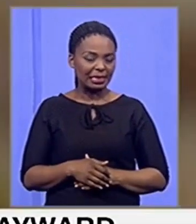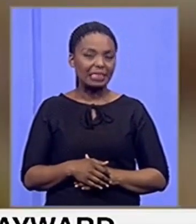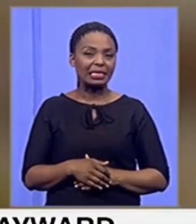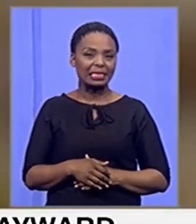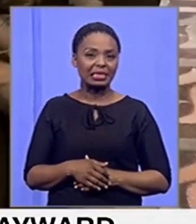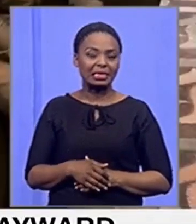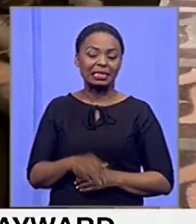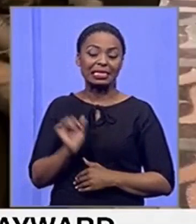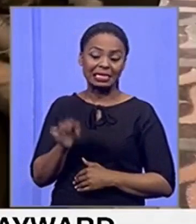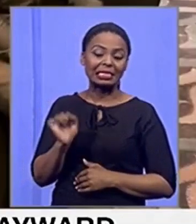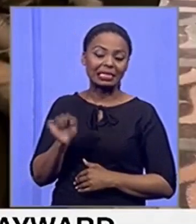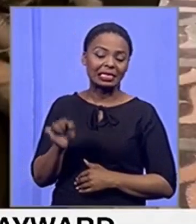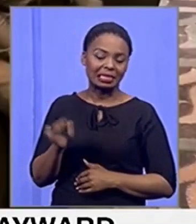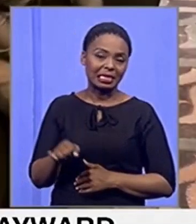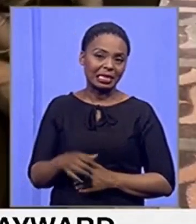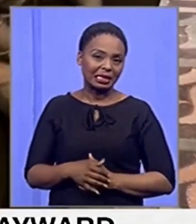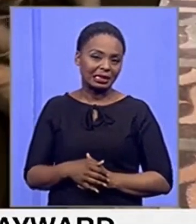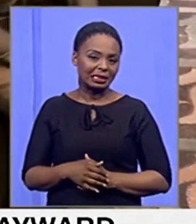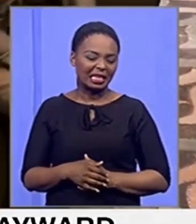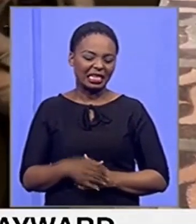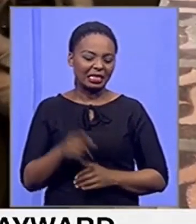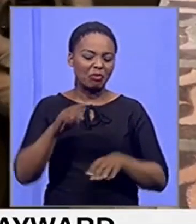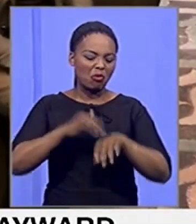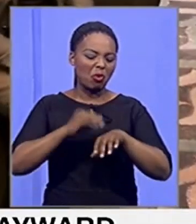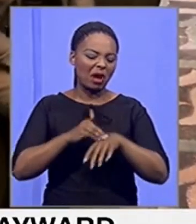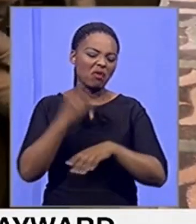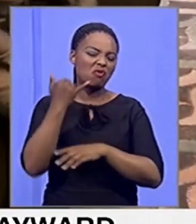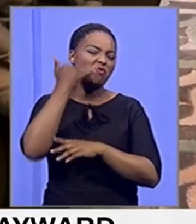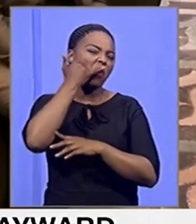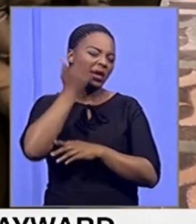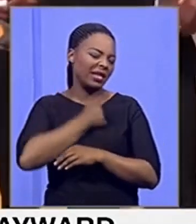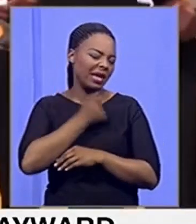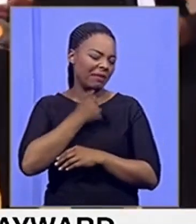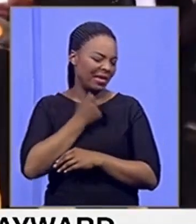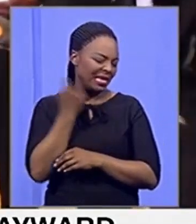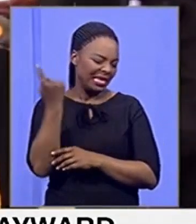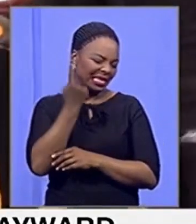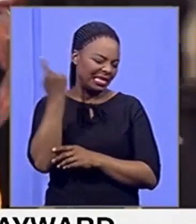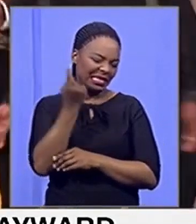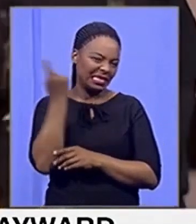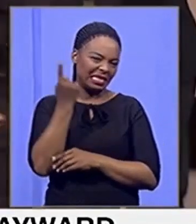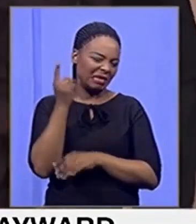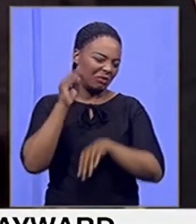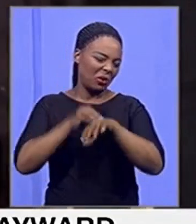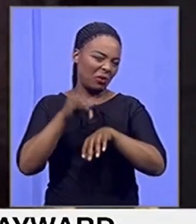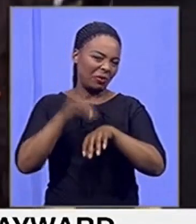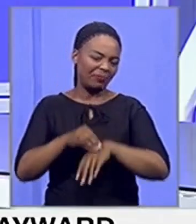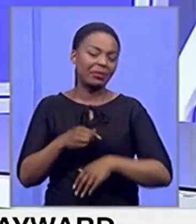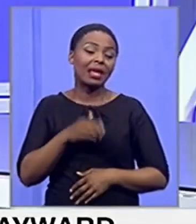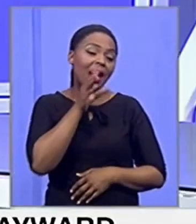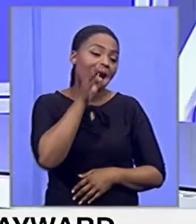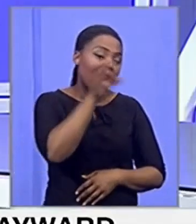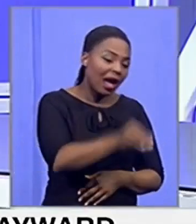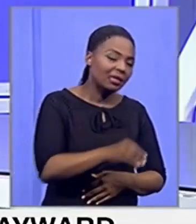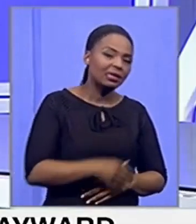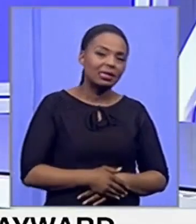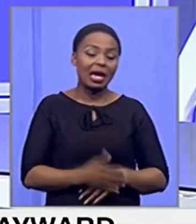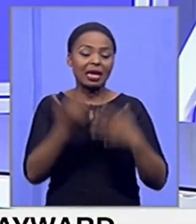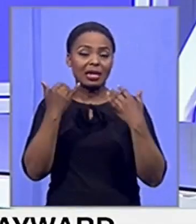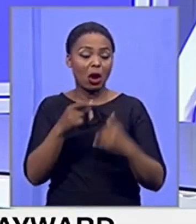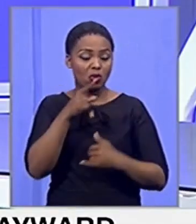Ya khawa fune o ba re tlo se ke ga botsana. Ke ne ke botsa hore na jwalo ka le comrades ya 10